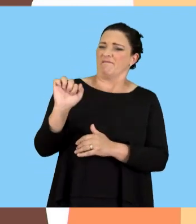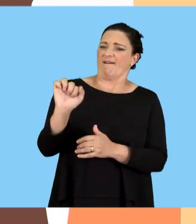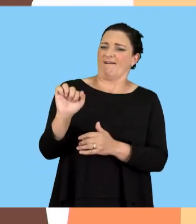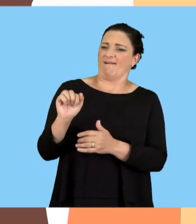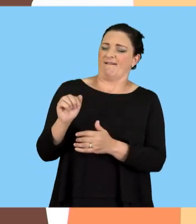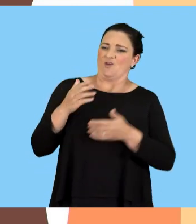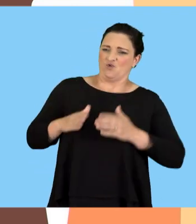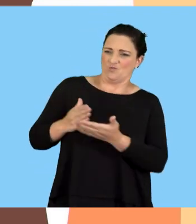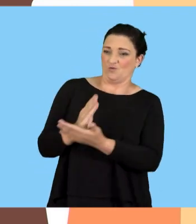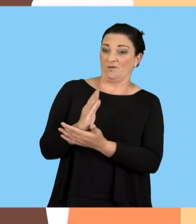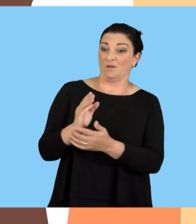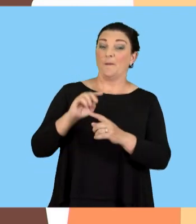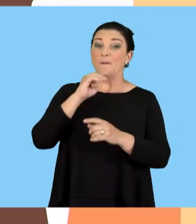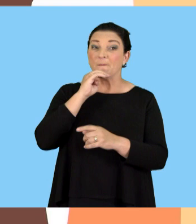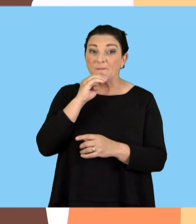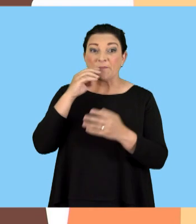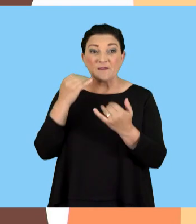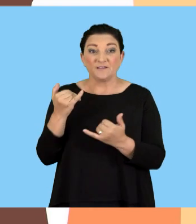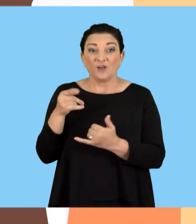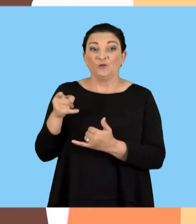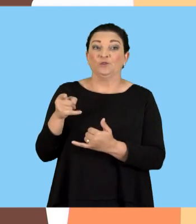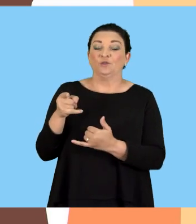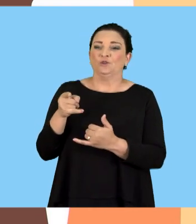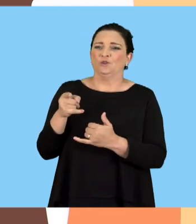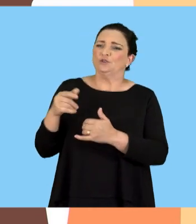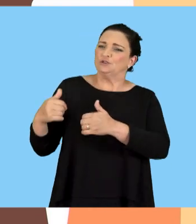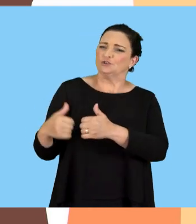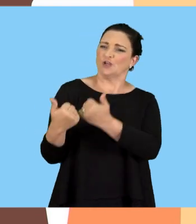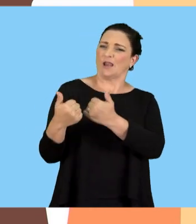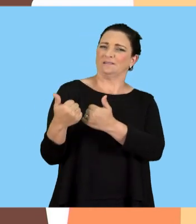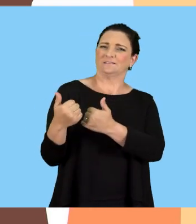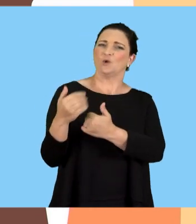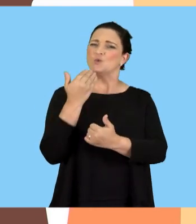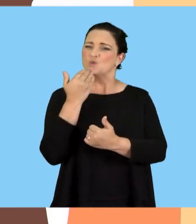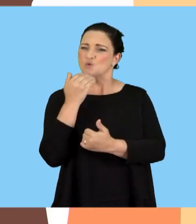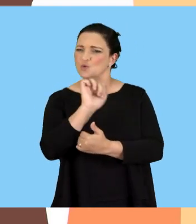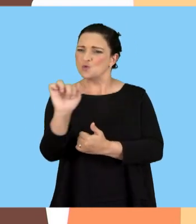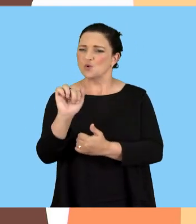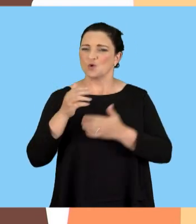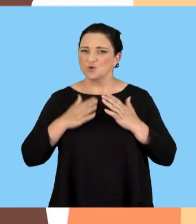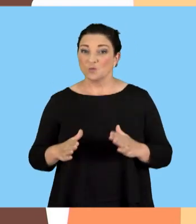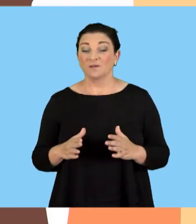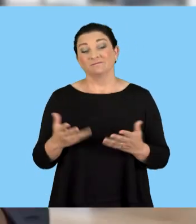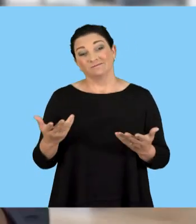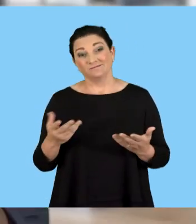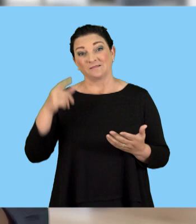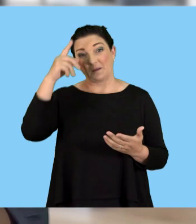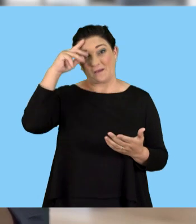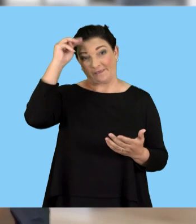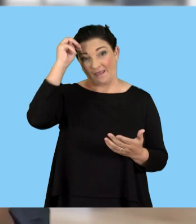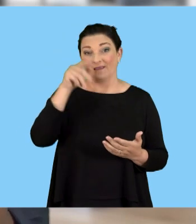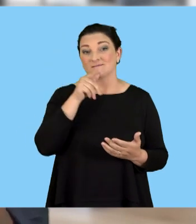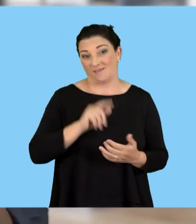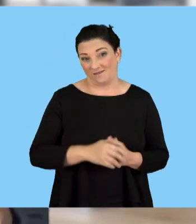rights is to challenge their very humanity? This is according to Nelson Mandela. So this is